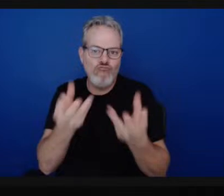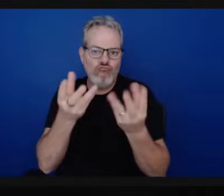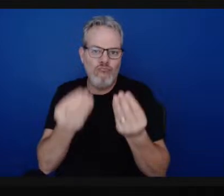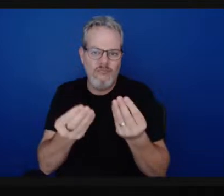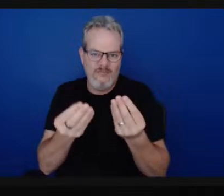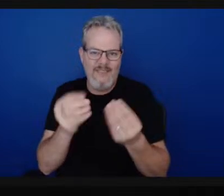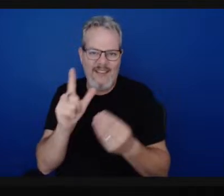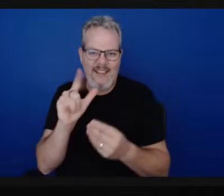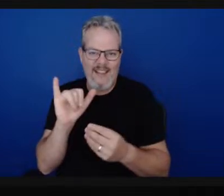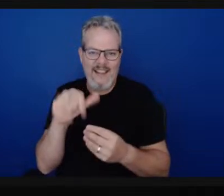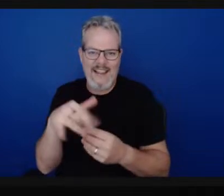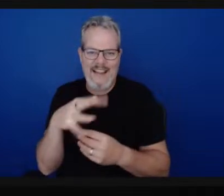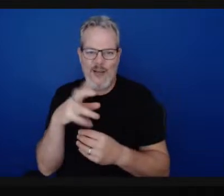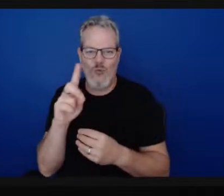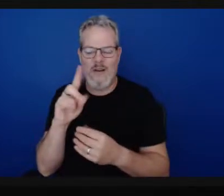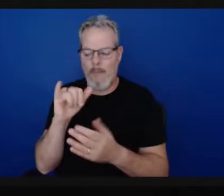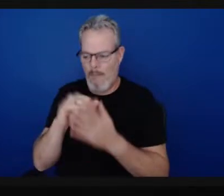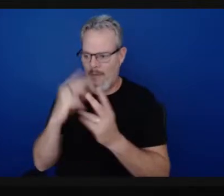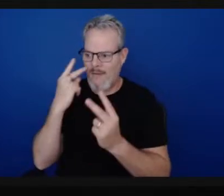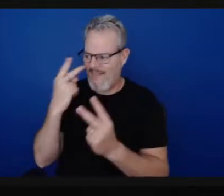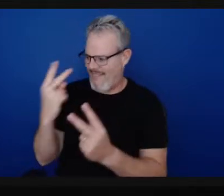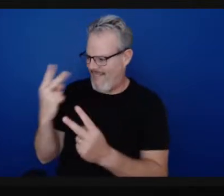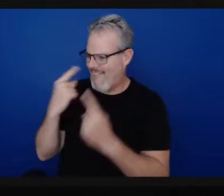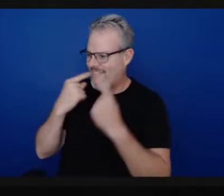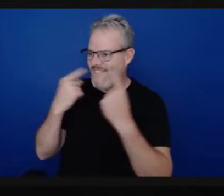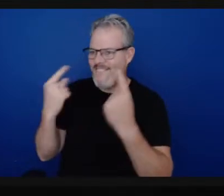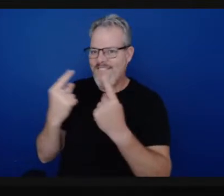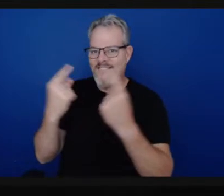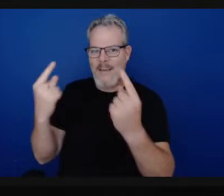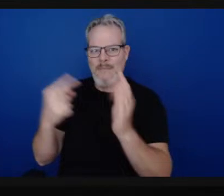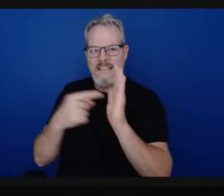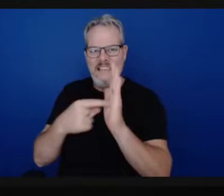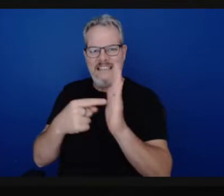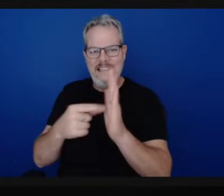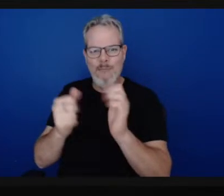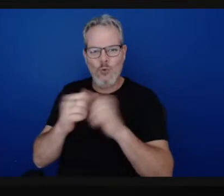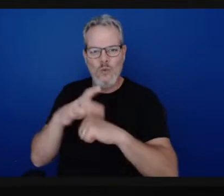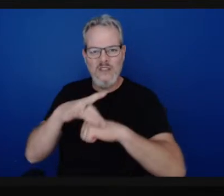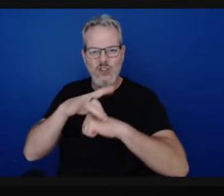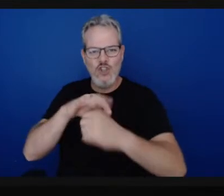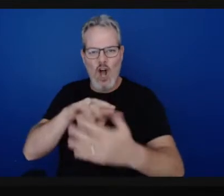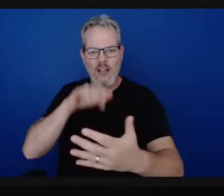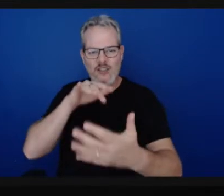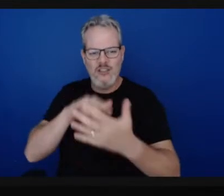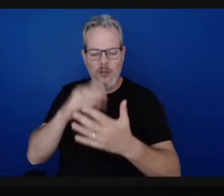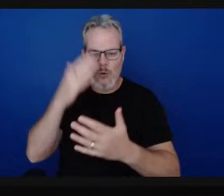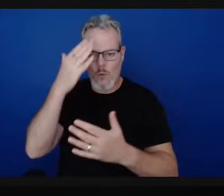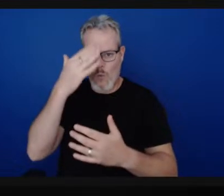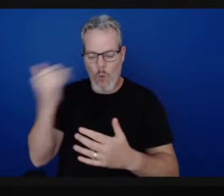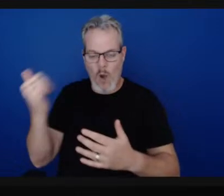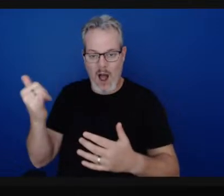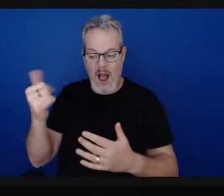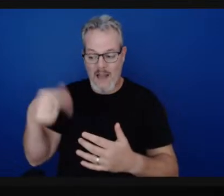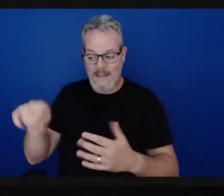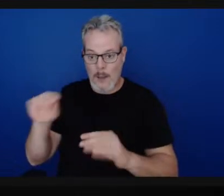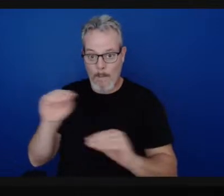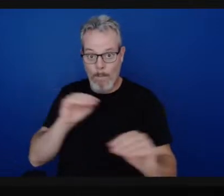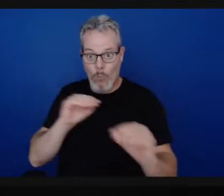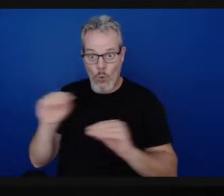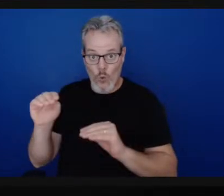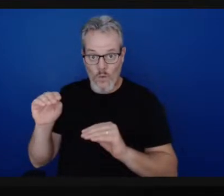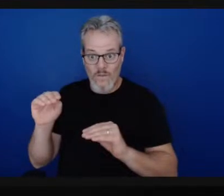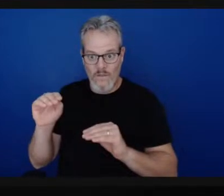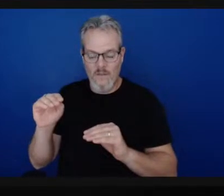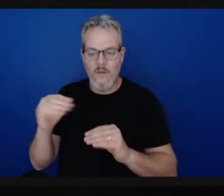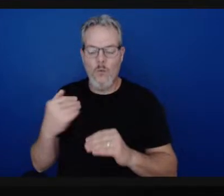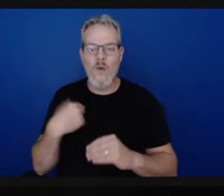But this does remind me of that famous example in geology of why do faults move? And there were 2 geologists at the bar,